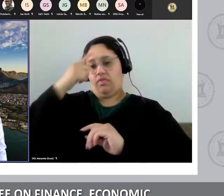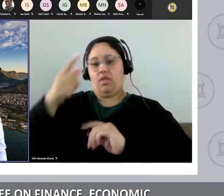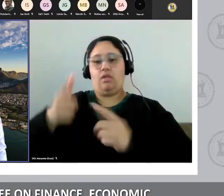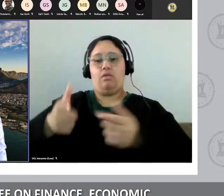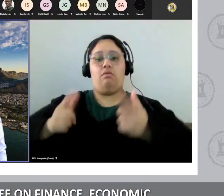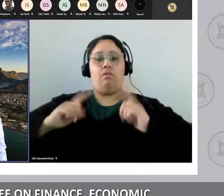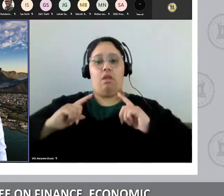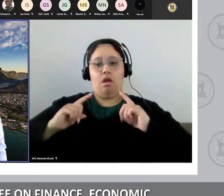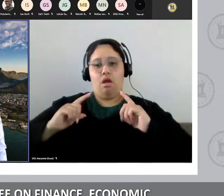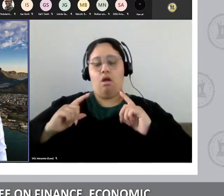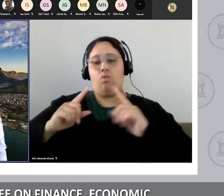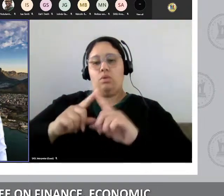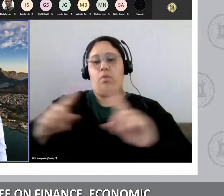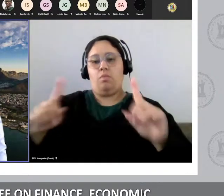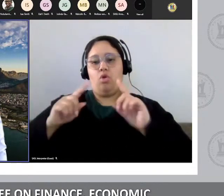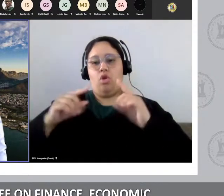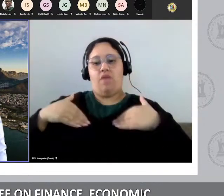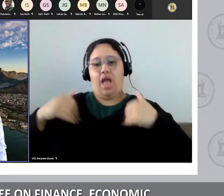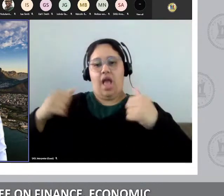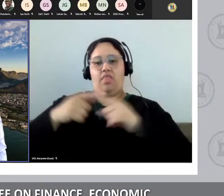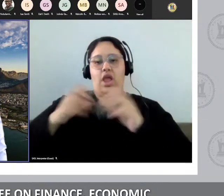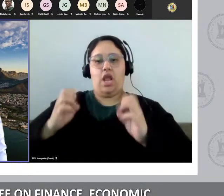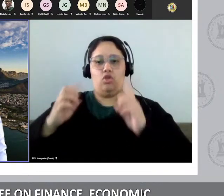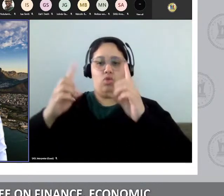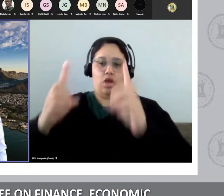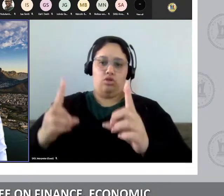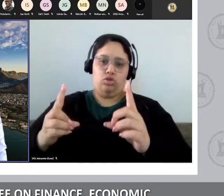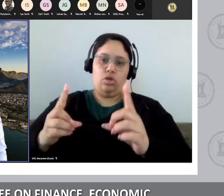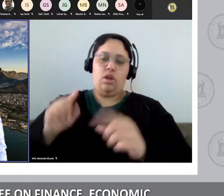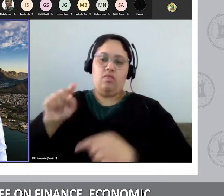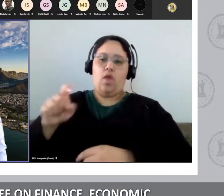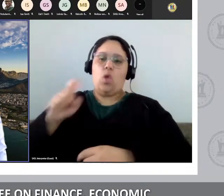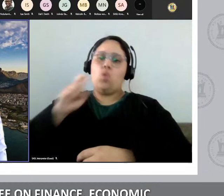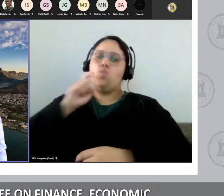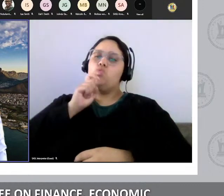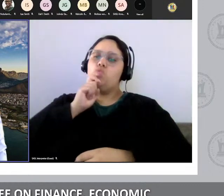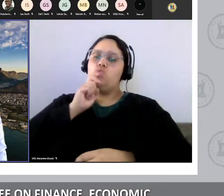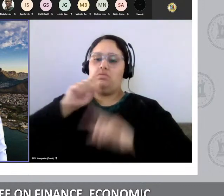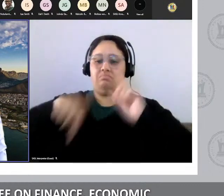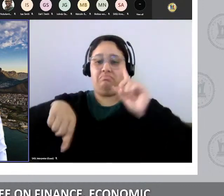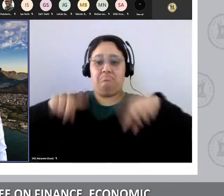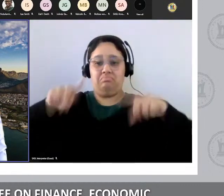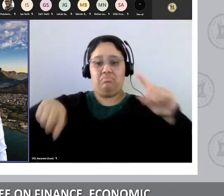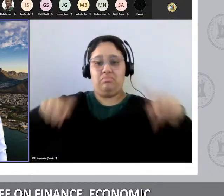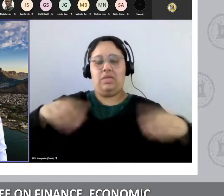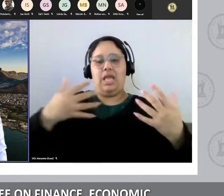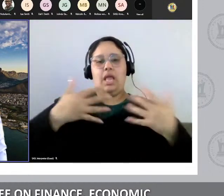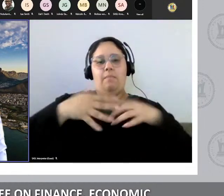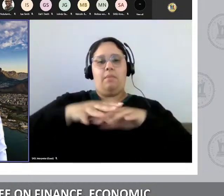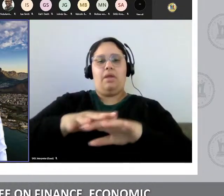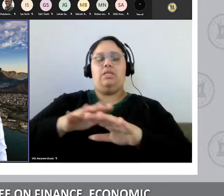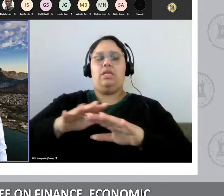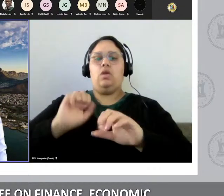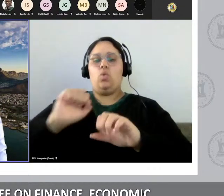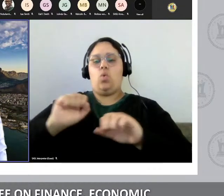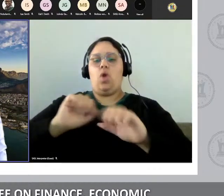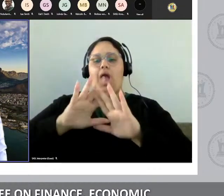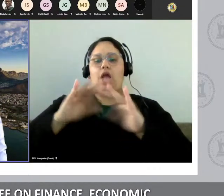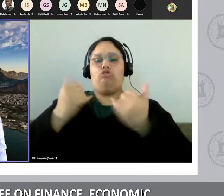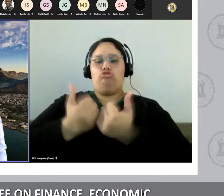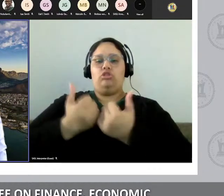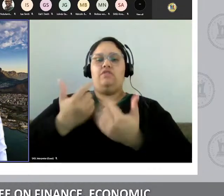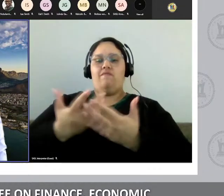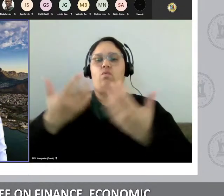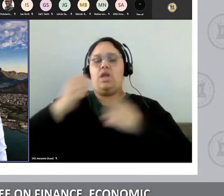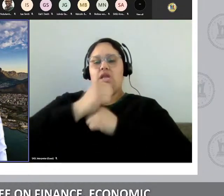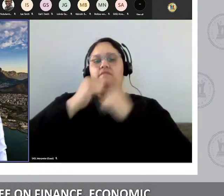enabling the departments of health and education to use multiple implementing agents for their infrastructure projects.